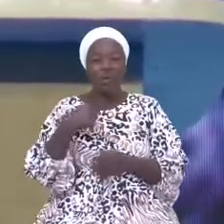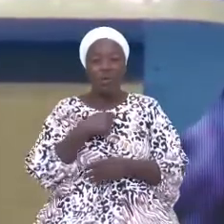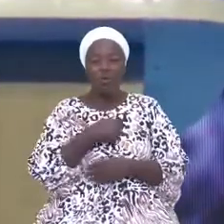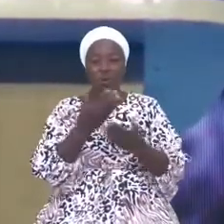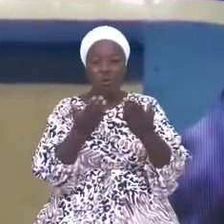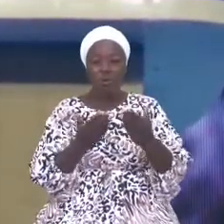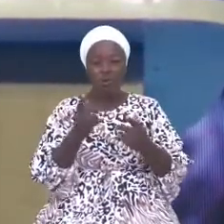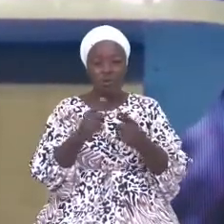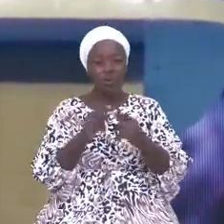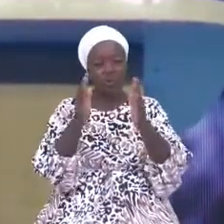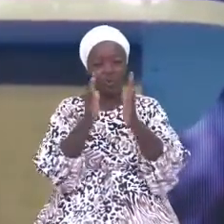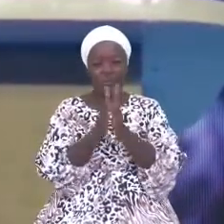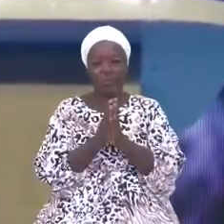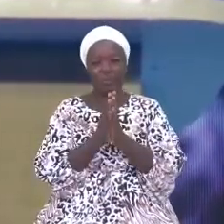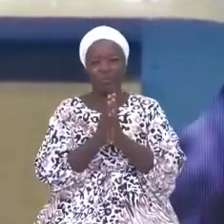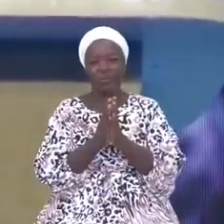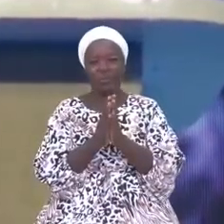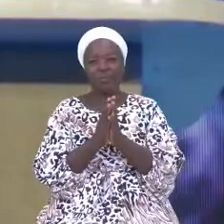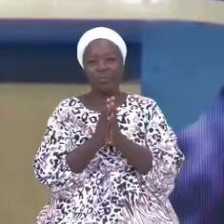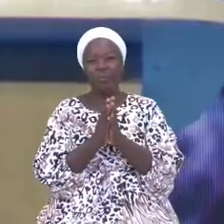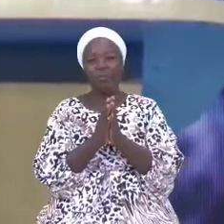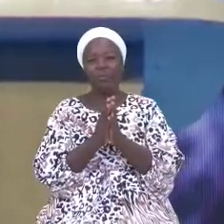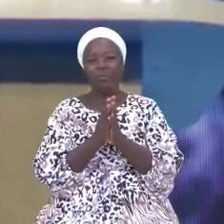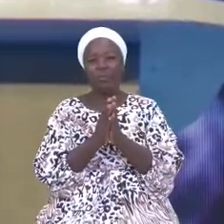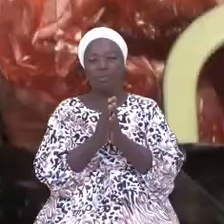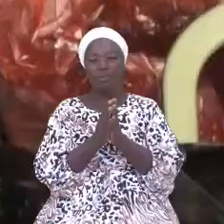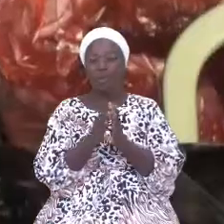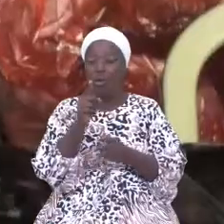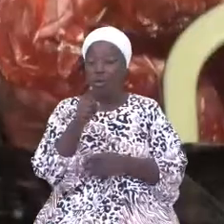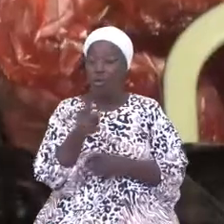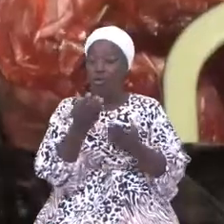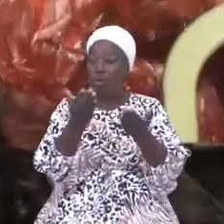bowed and eyes closed. You want